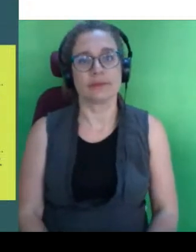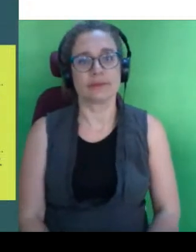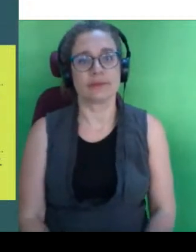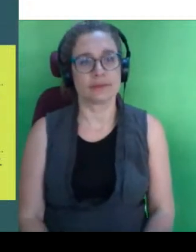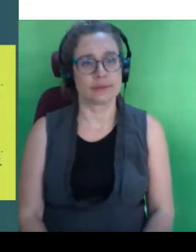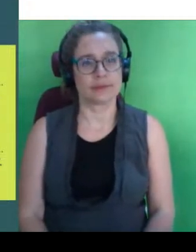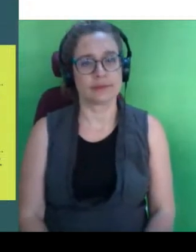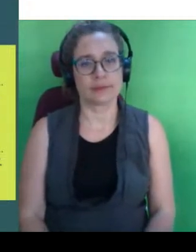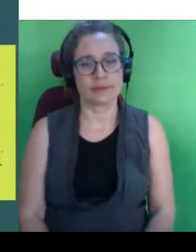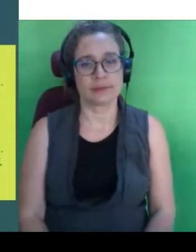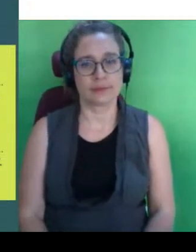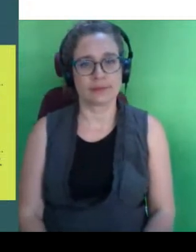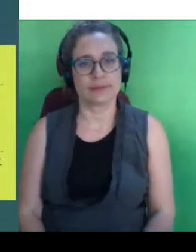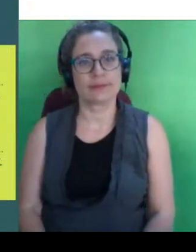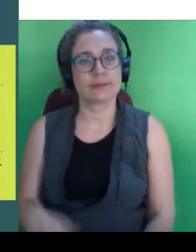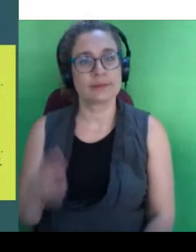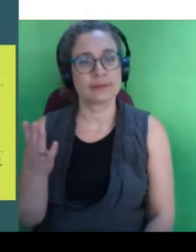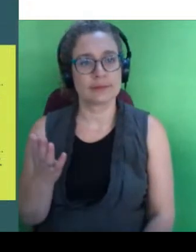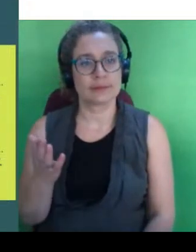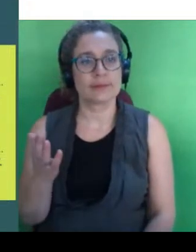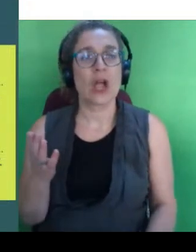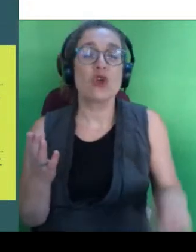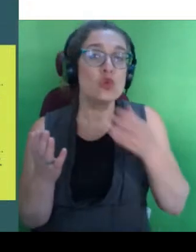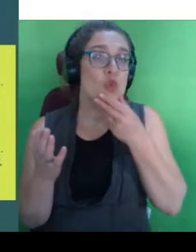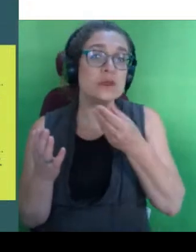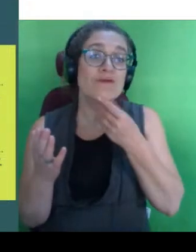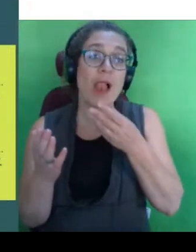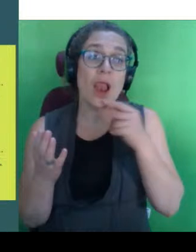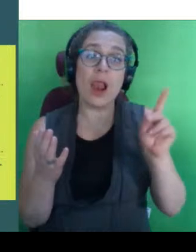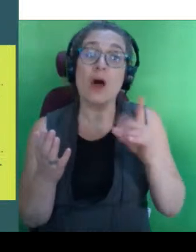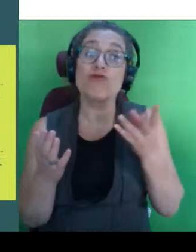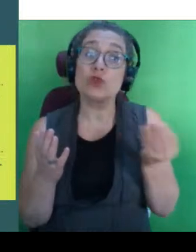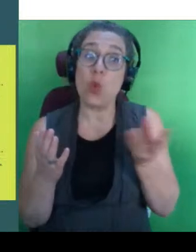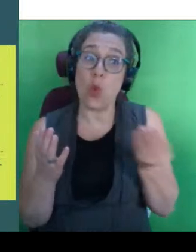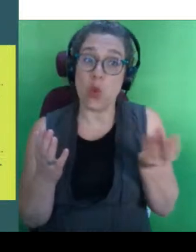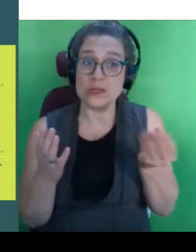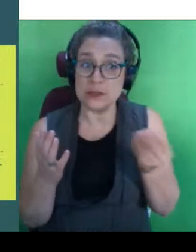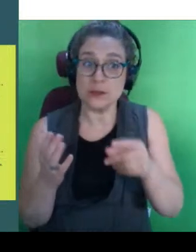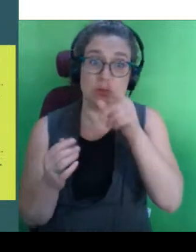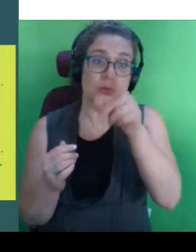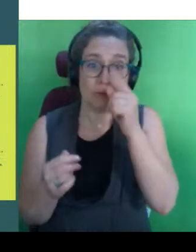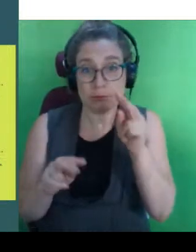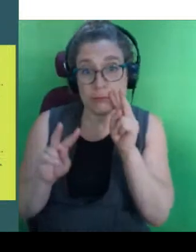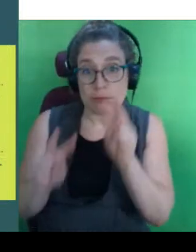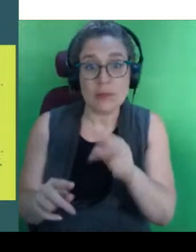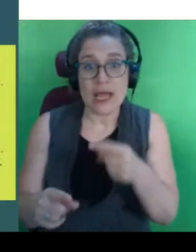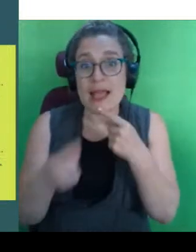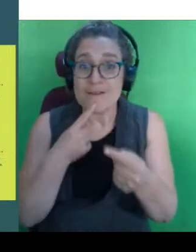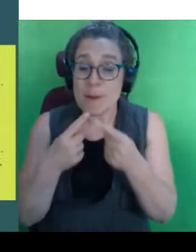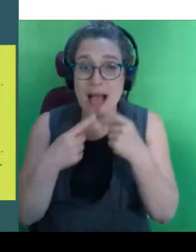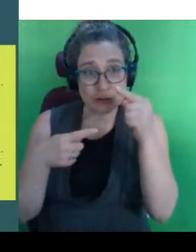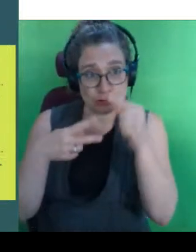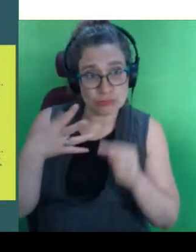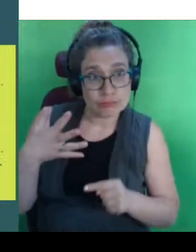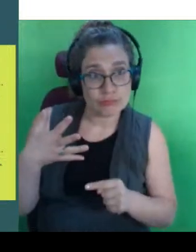And here are some useful resources to tap into for information.